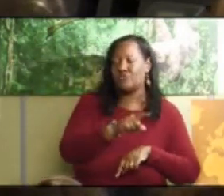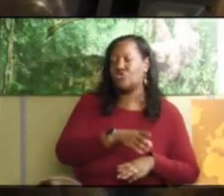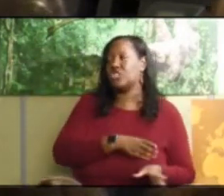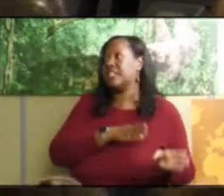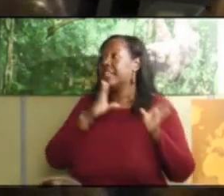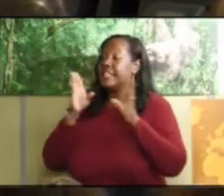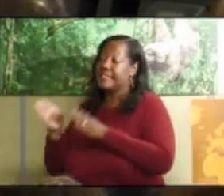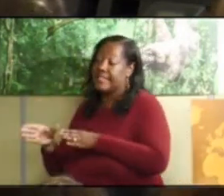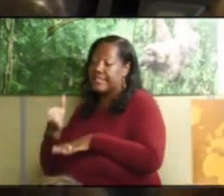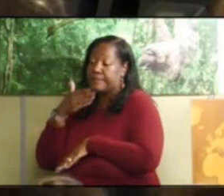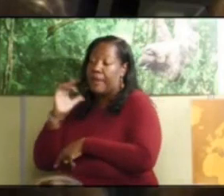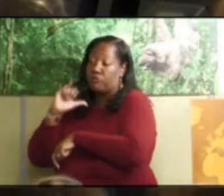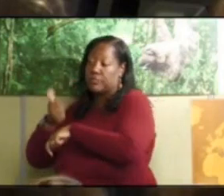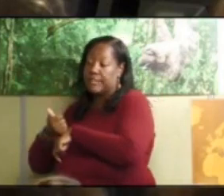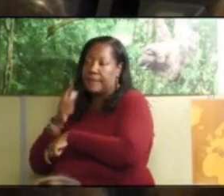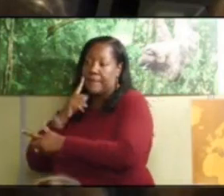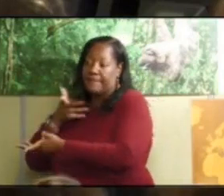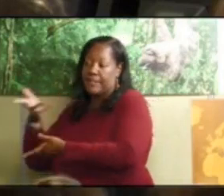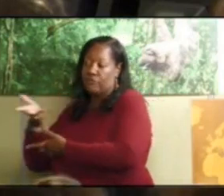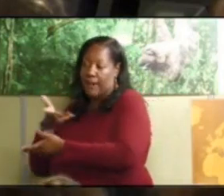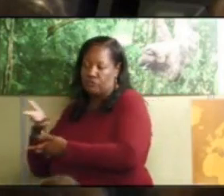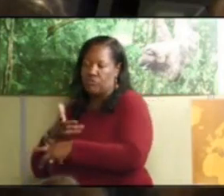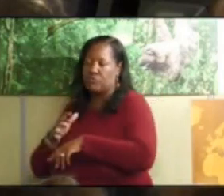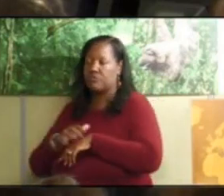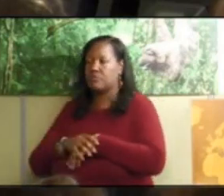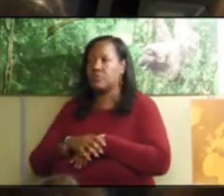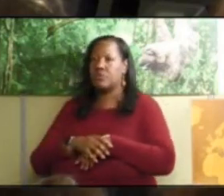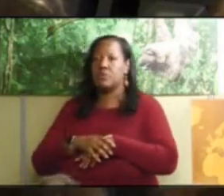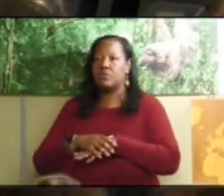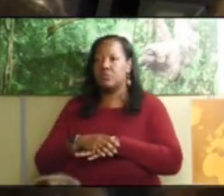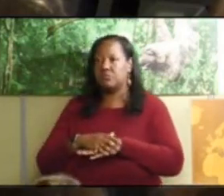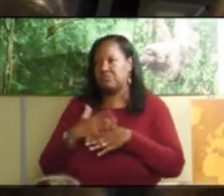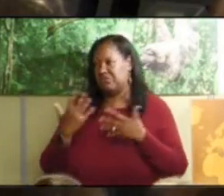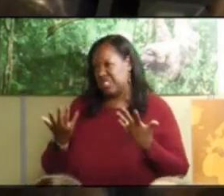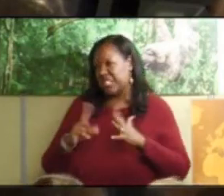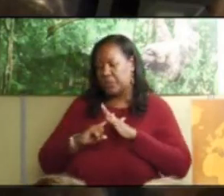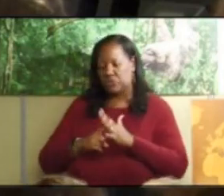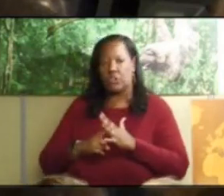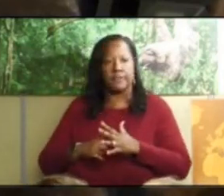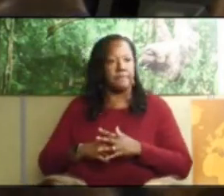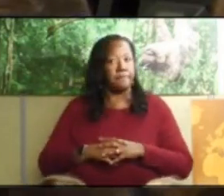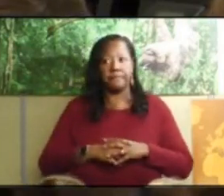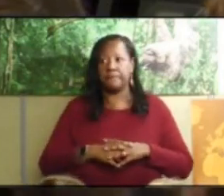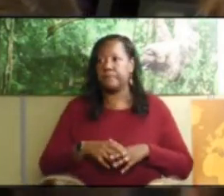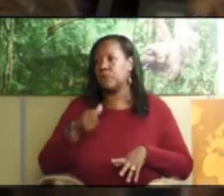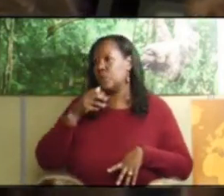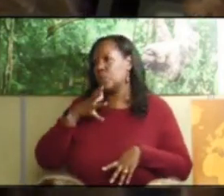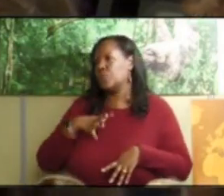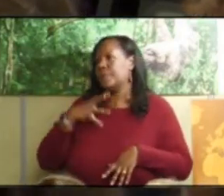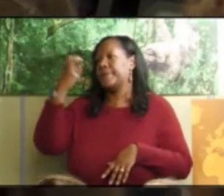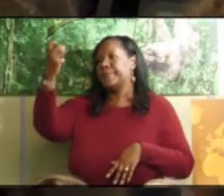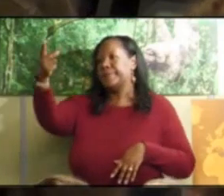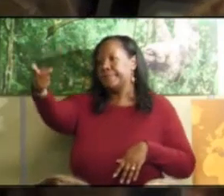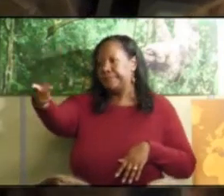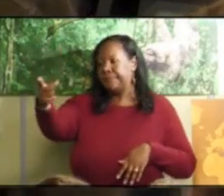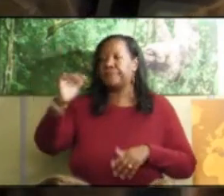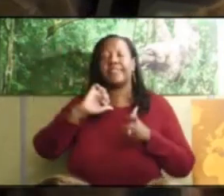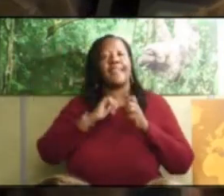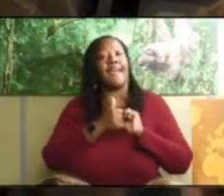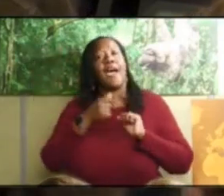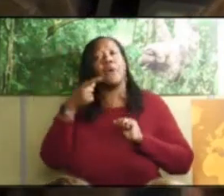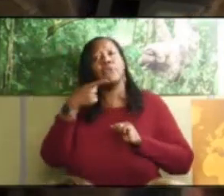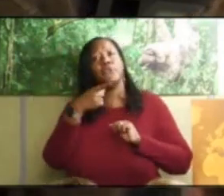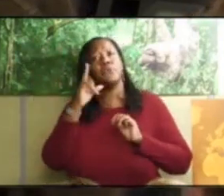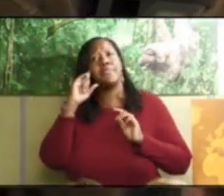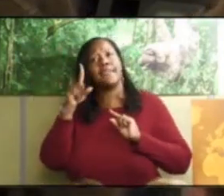but we try not to start from that end. So there's a question over in the back. Yeah, how do you think